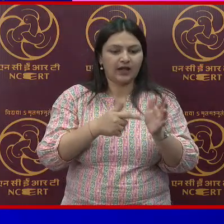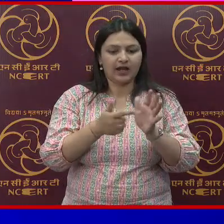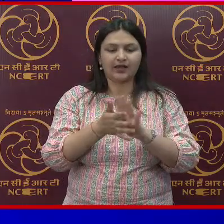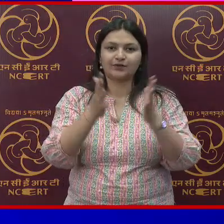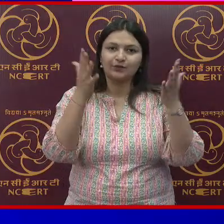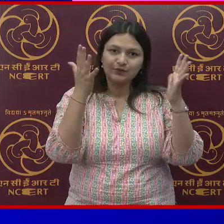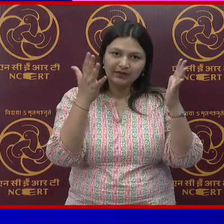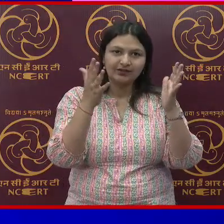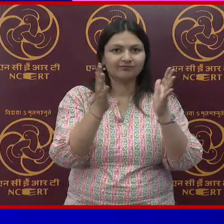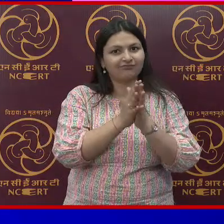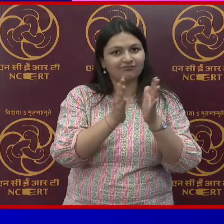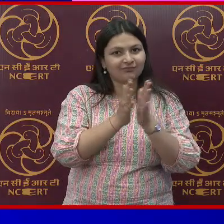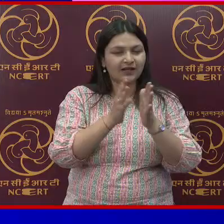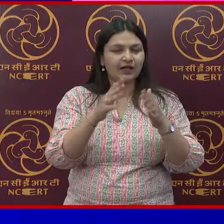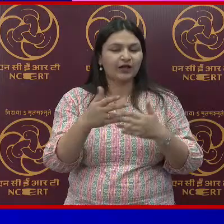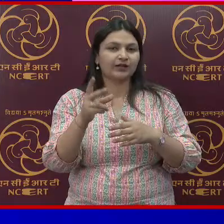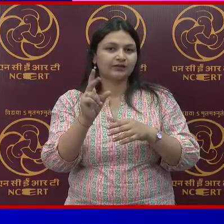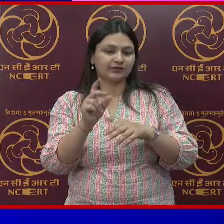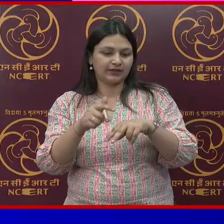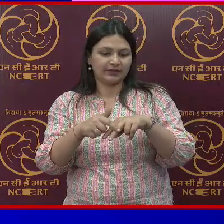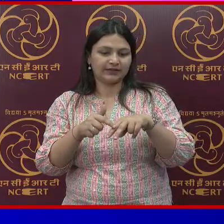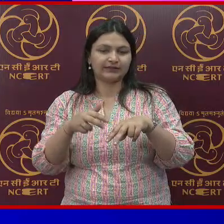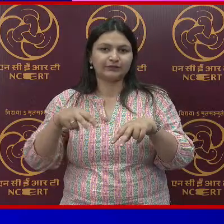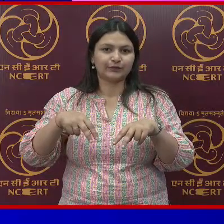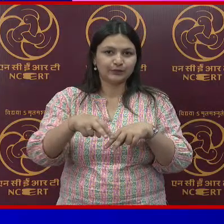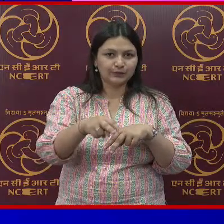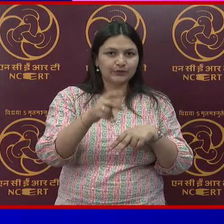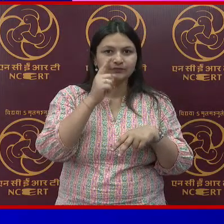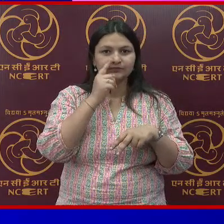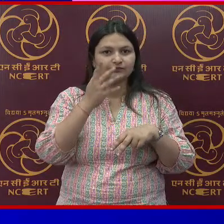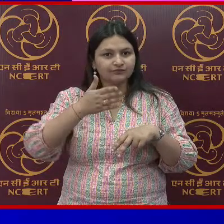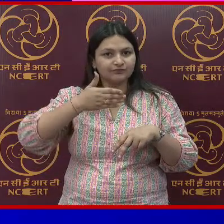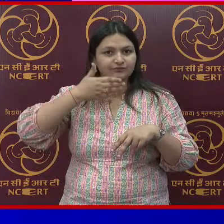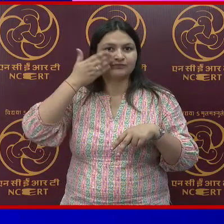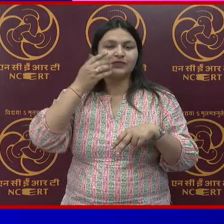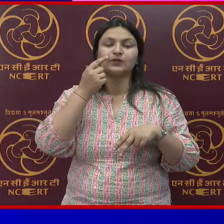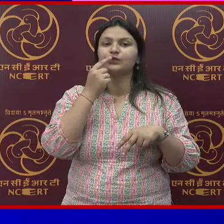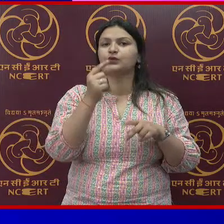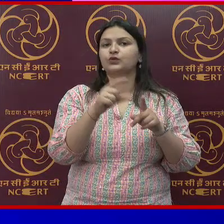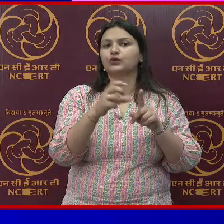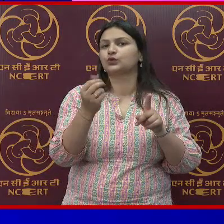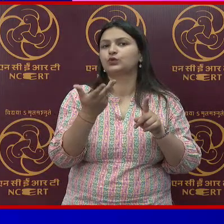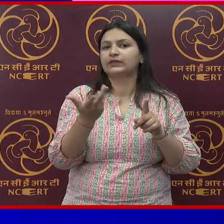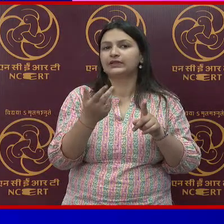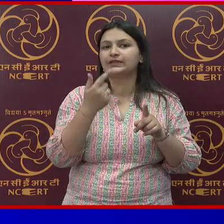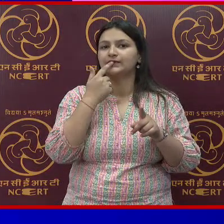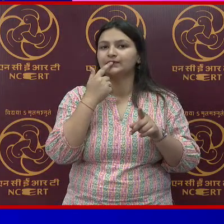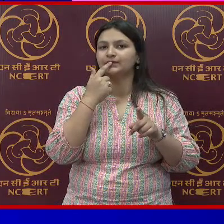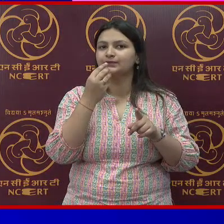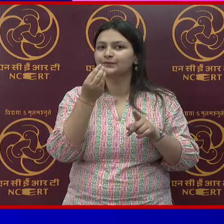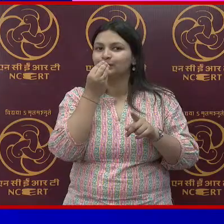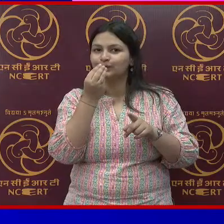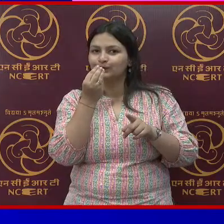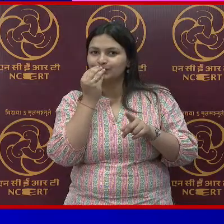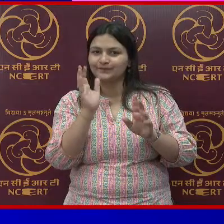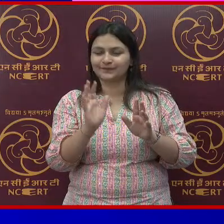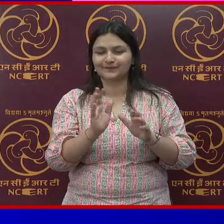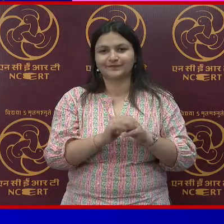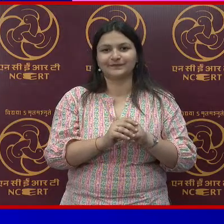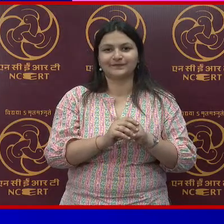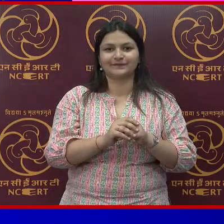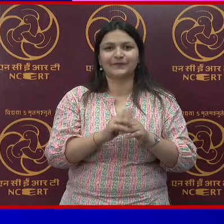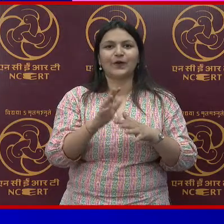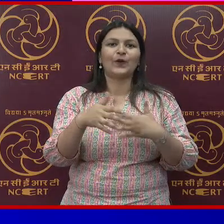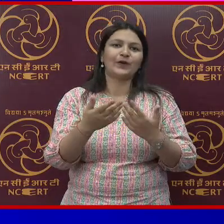to walk, ears to hear, nose to smell, mouth to tell me the answer here. Eat, talk. Mouth